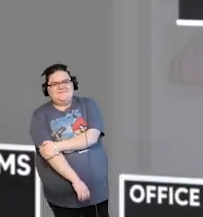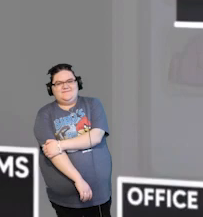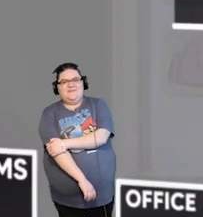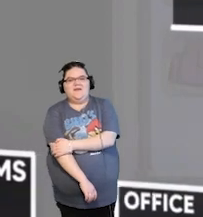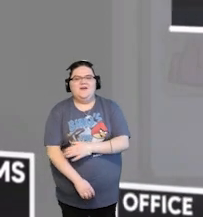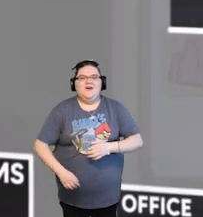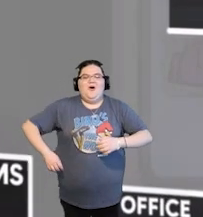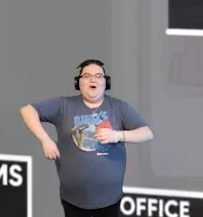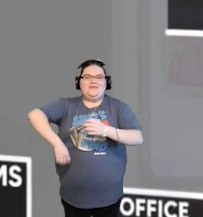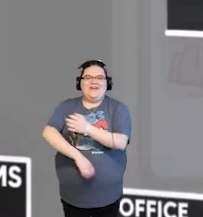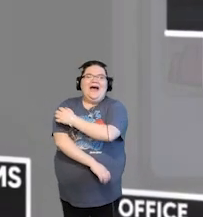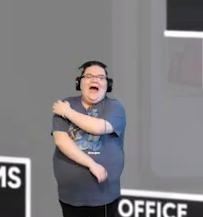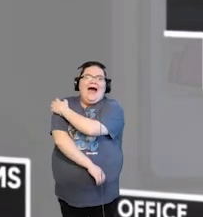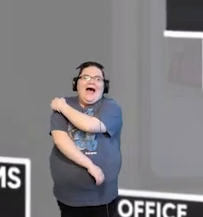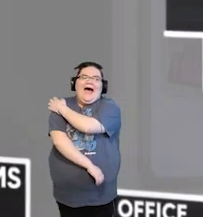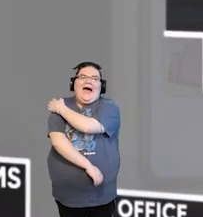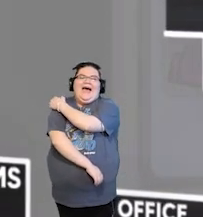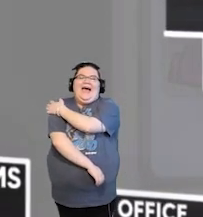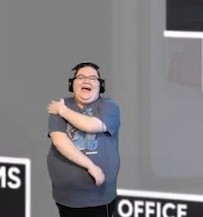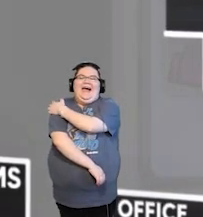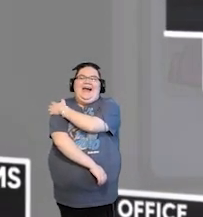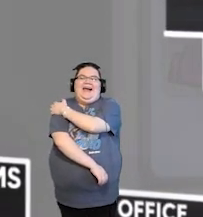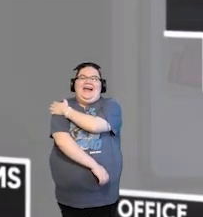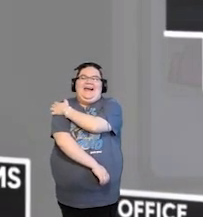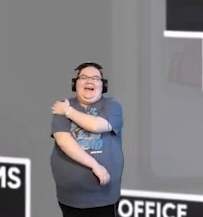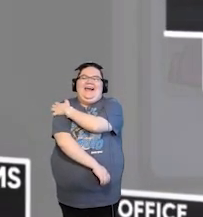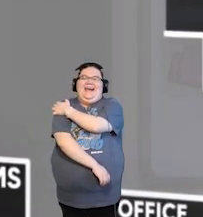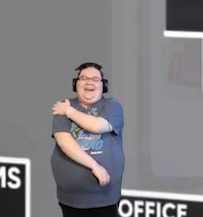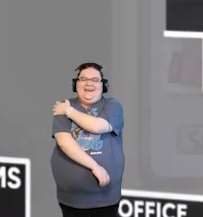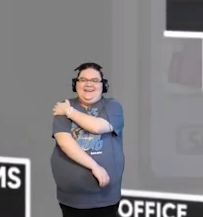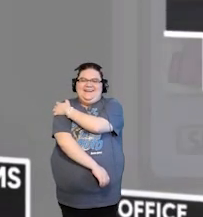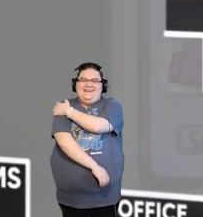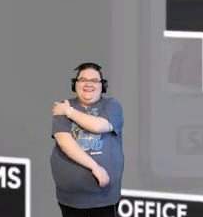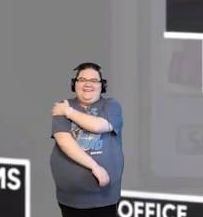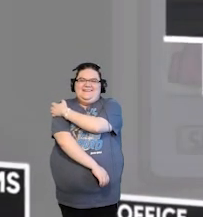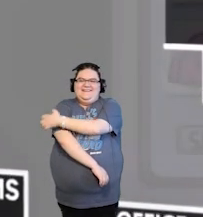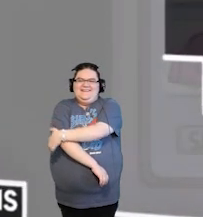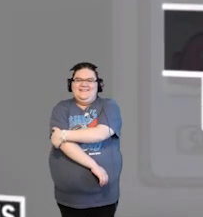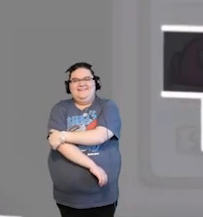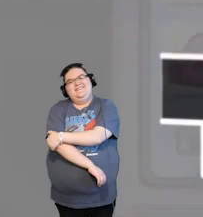body. He's literally teabagging.